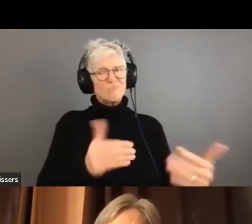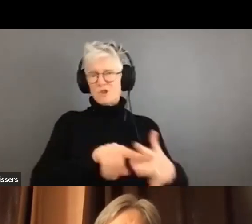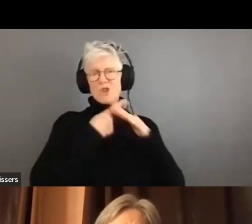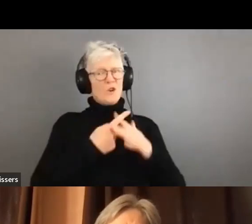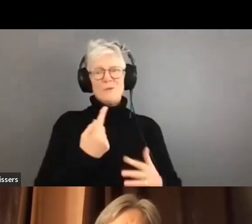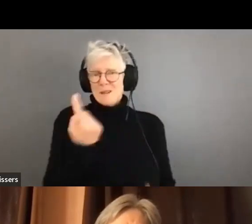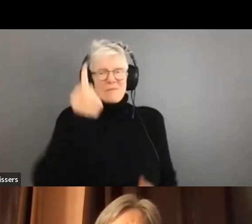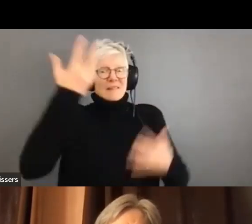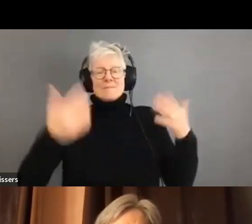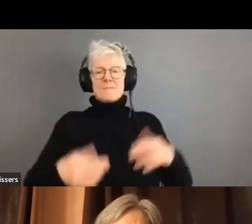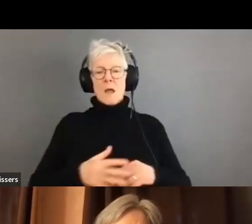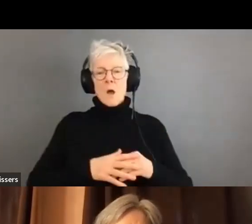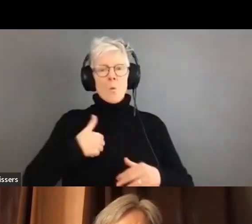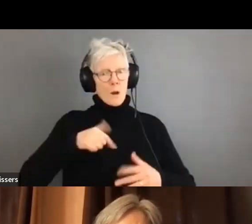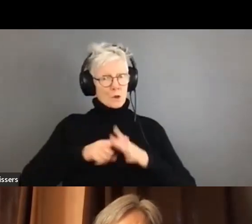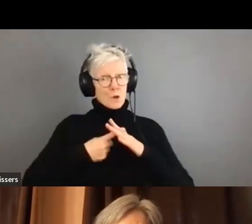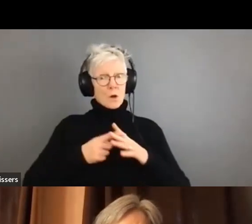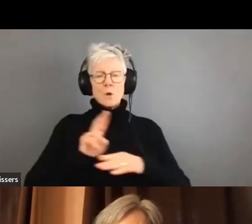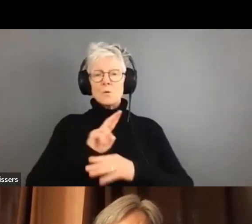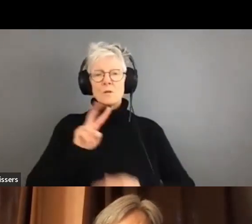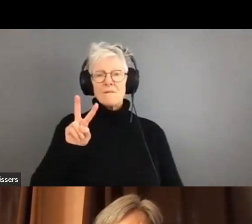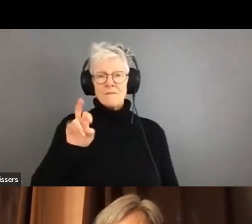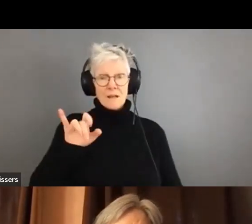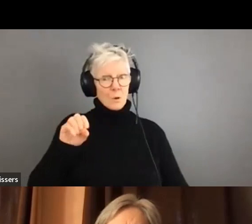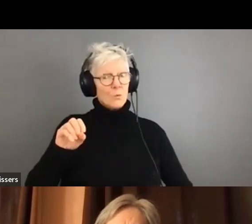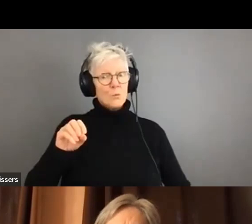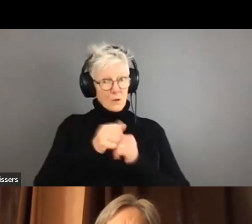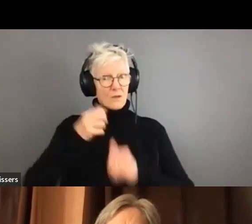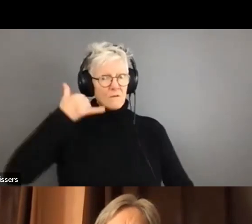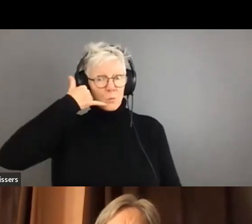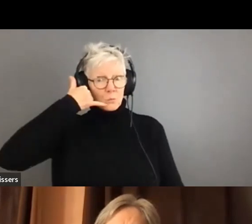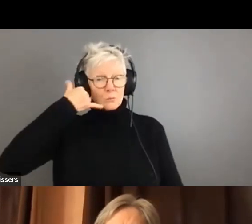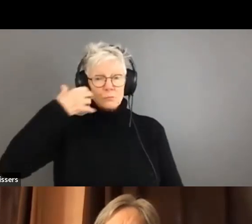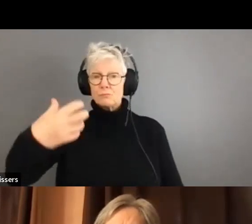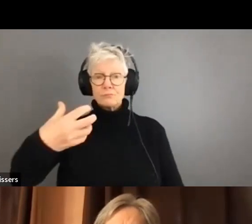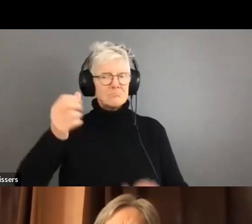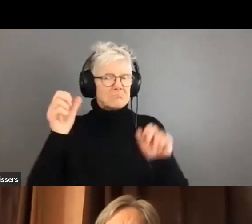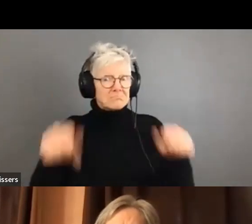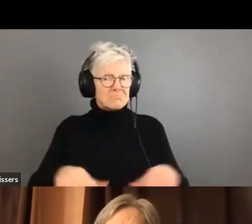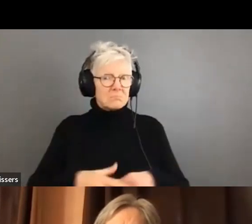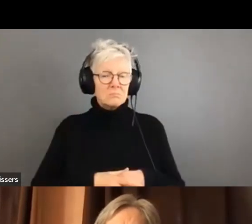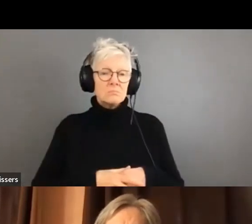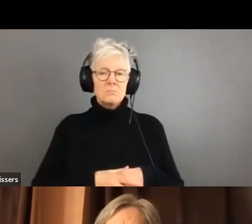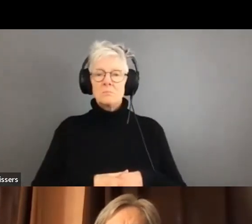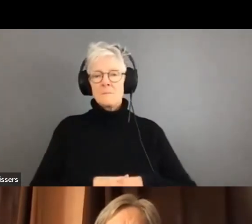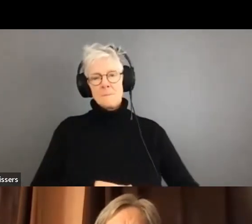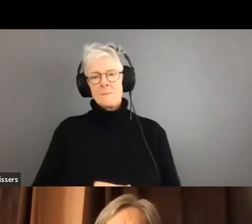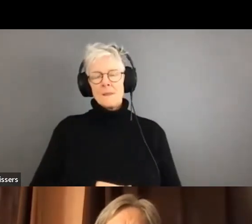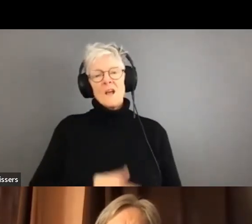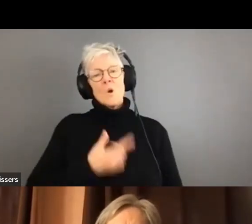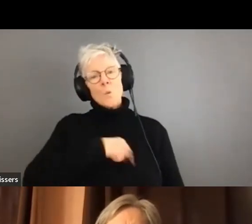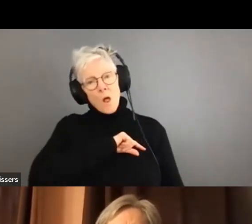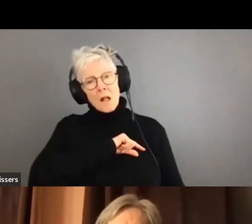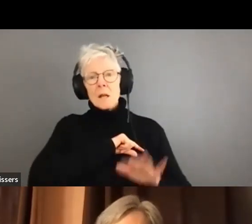off, like, you can do a video podcast with this. Mm-hmm. Now again, the quality may not be the